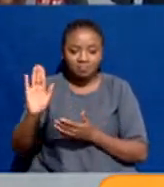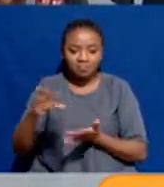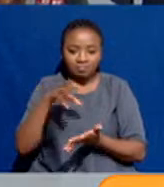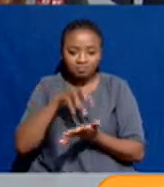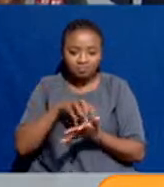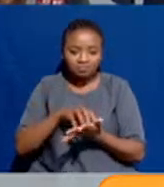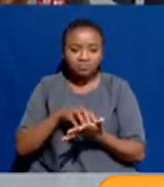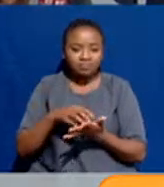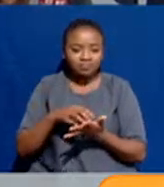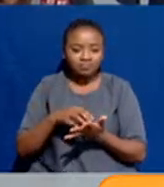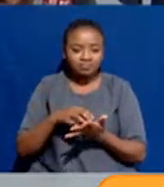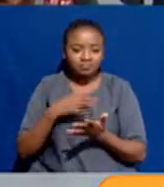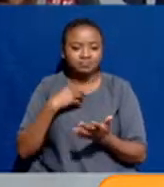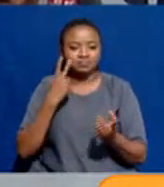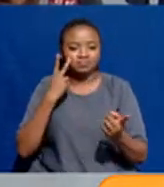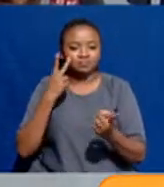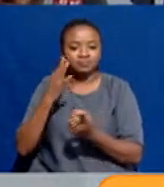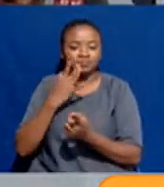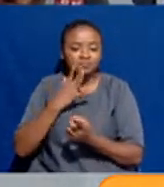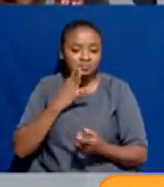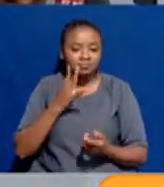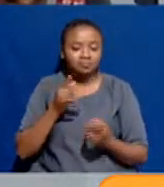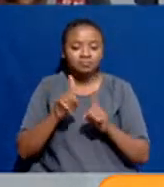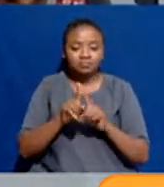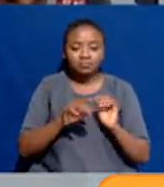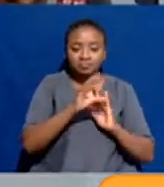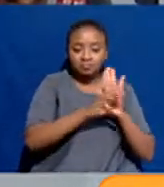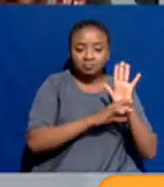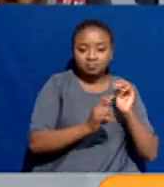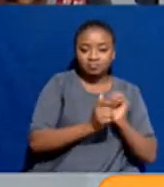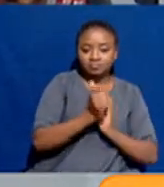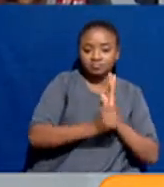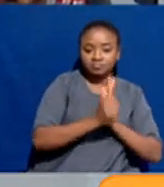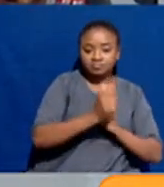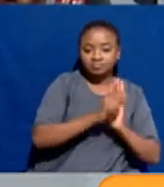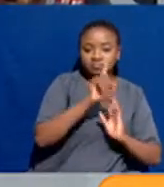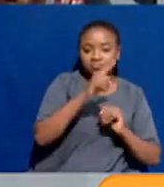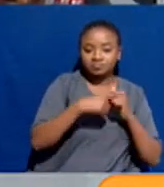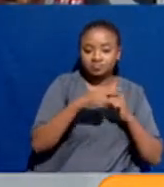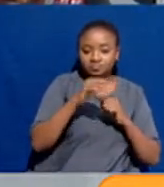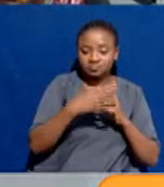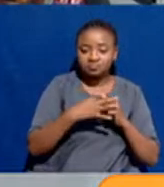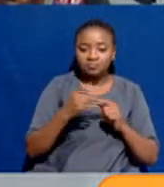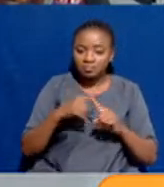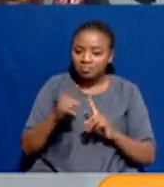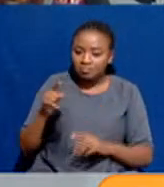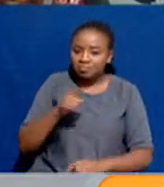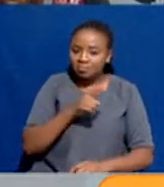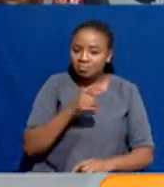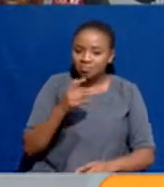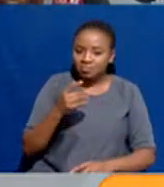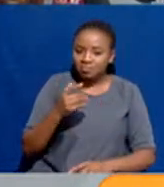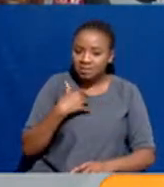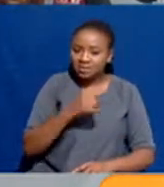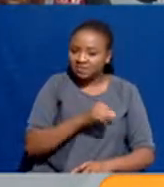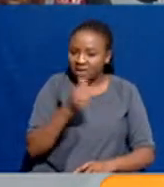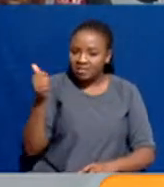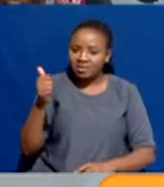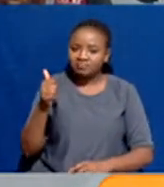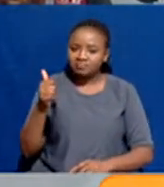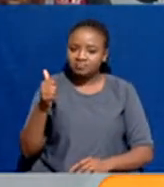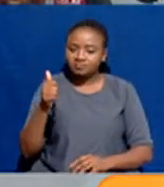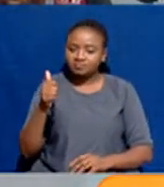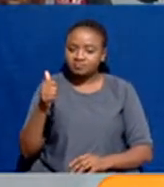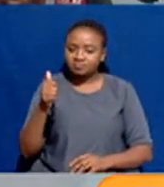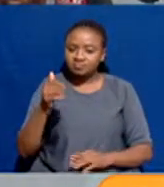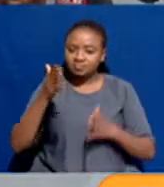evidence. Yeah, and it's there in the Constitution, Article 168. But you had someone who took a bribe when you were Chief Justice for $2 million. And